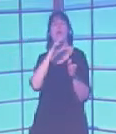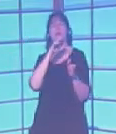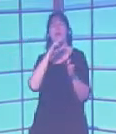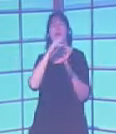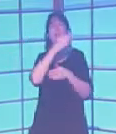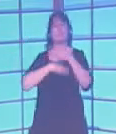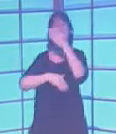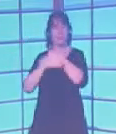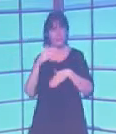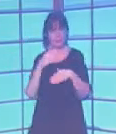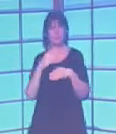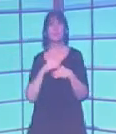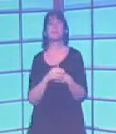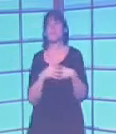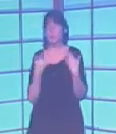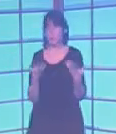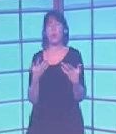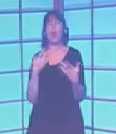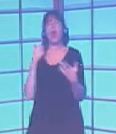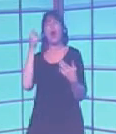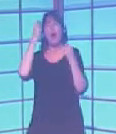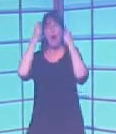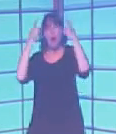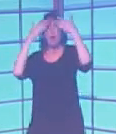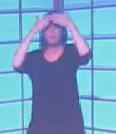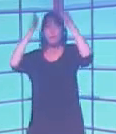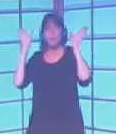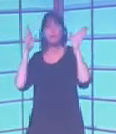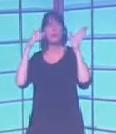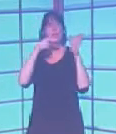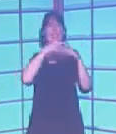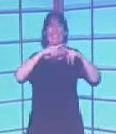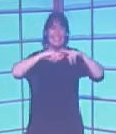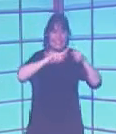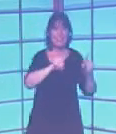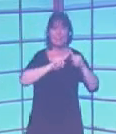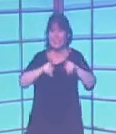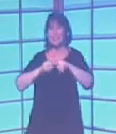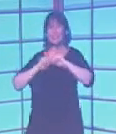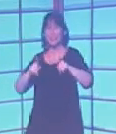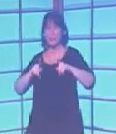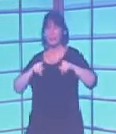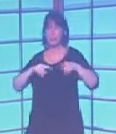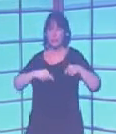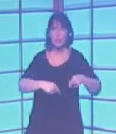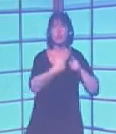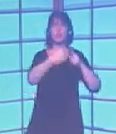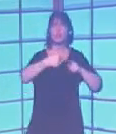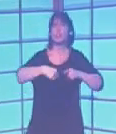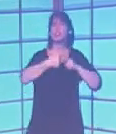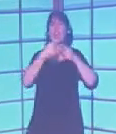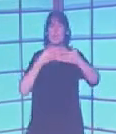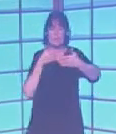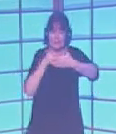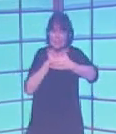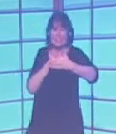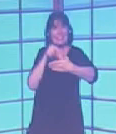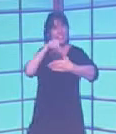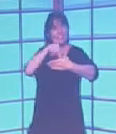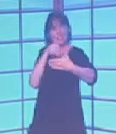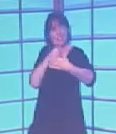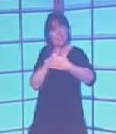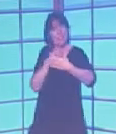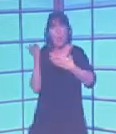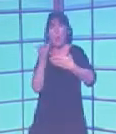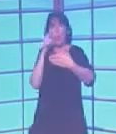face and perhaps some of the challenges other wheelchair users face. But what we must do is ensure that in